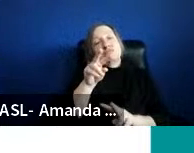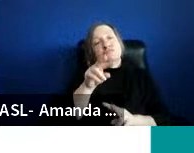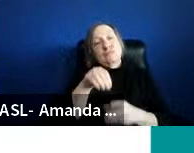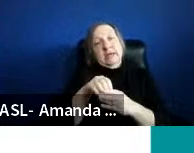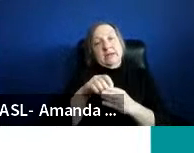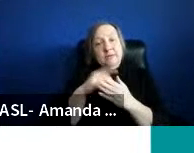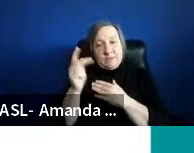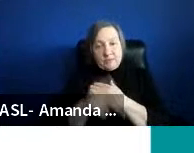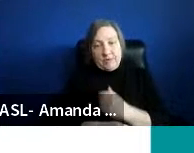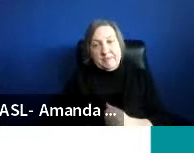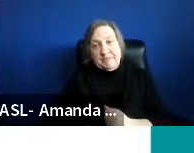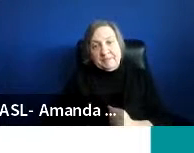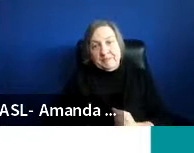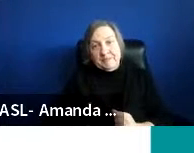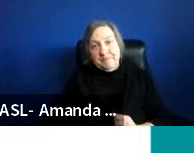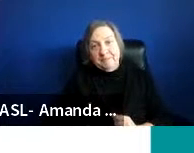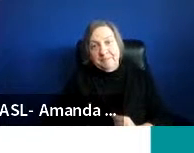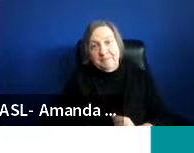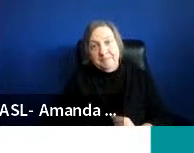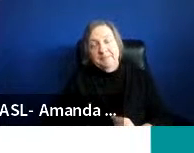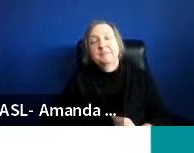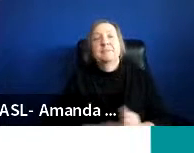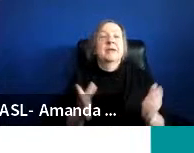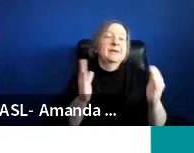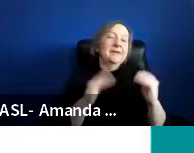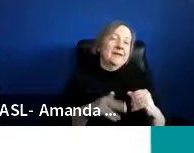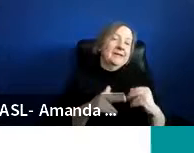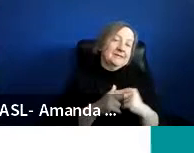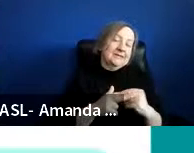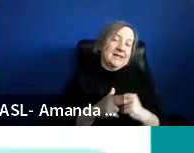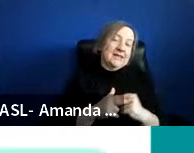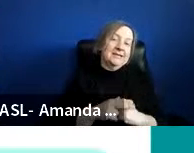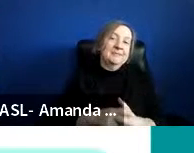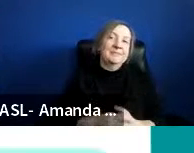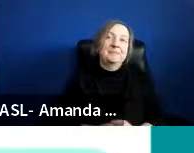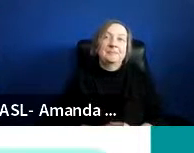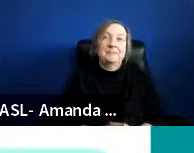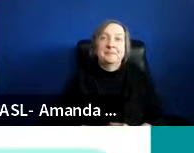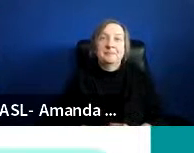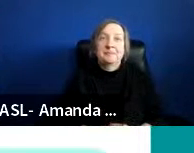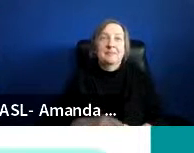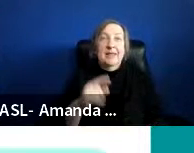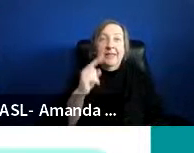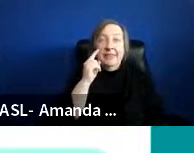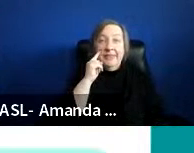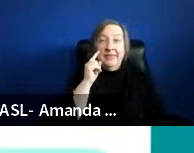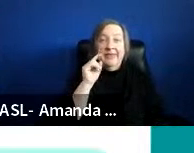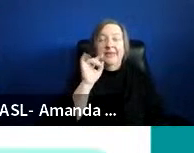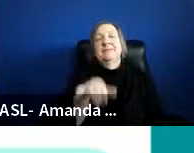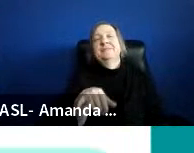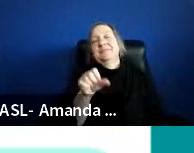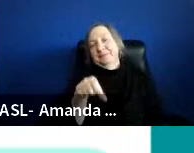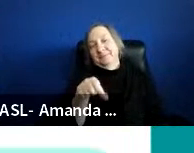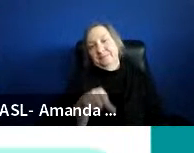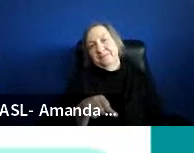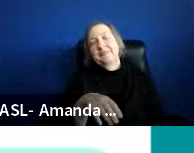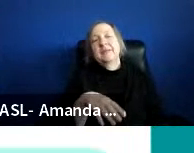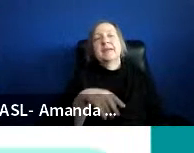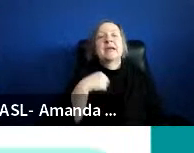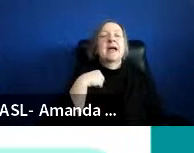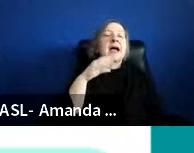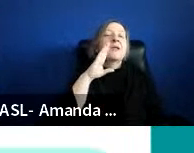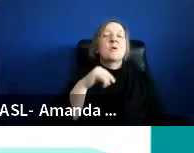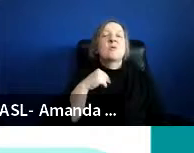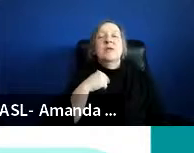program. So if you can go to the next slide, I think, yeah, here we go. And I know I've